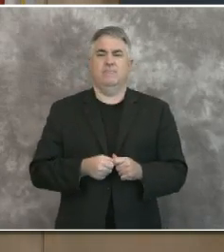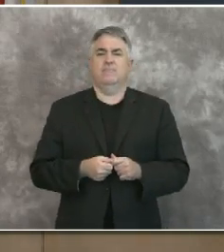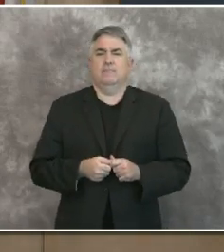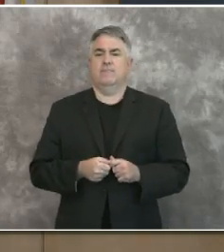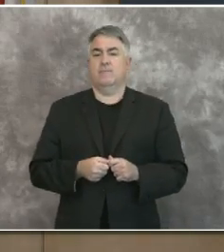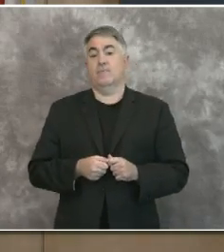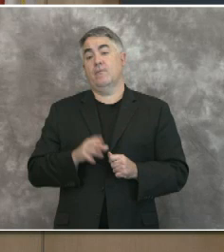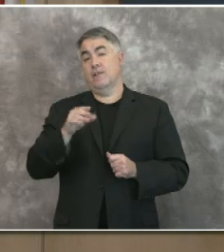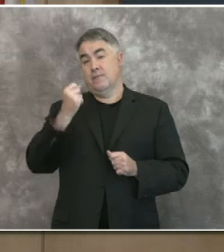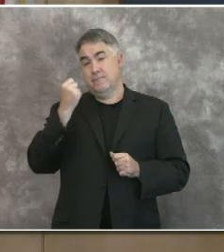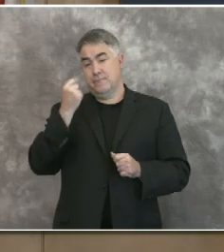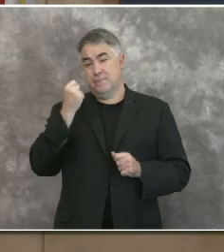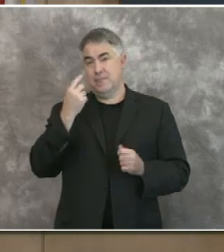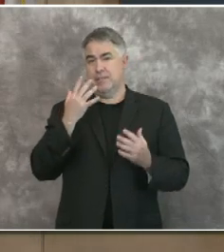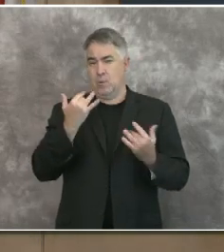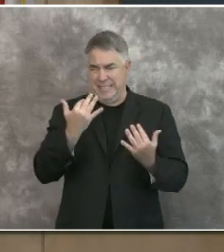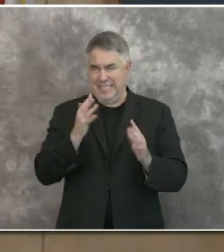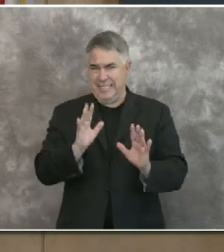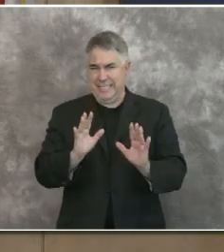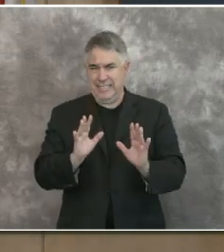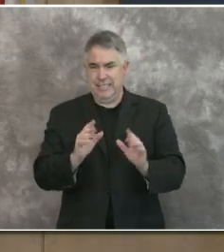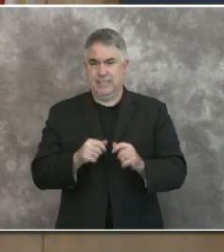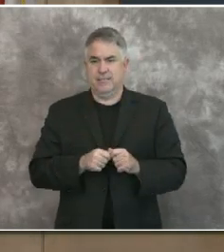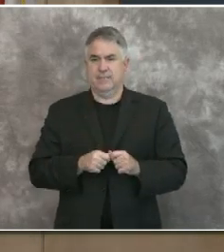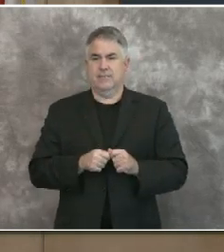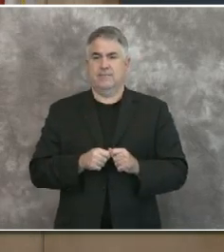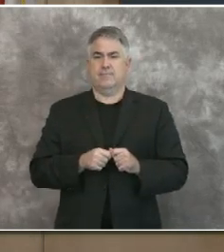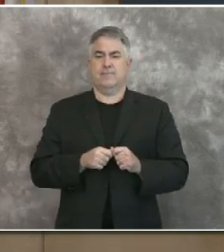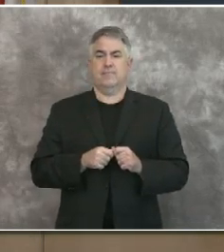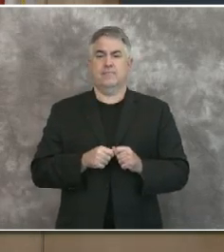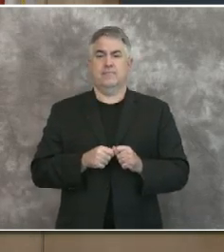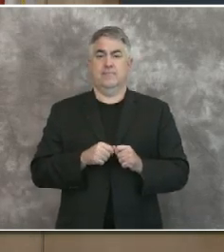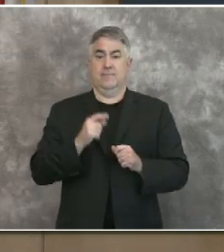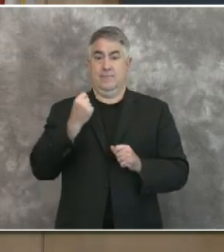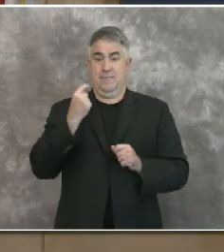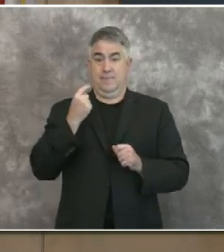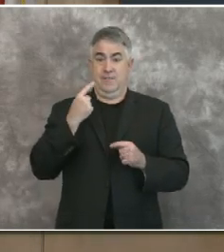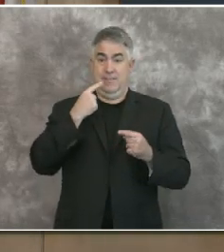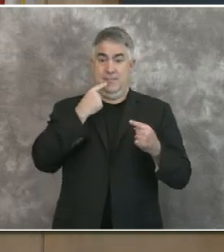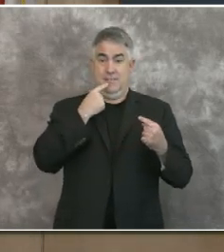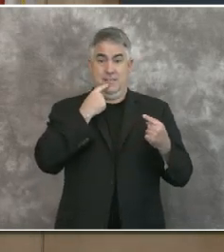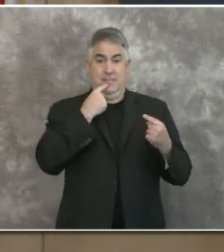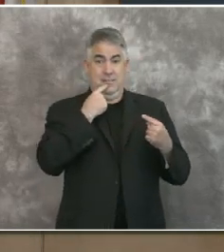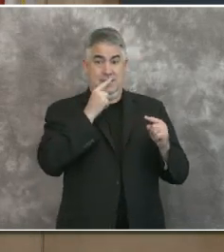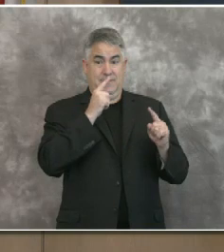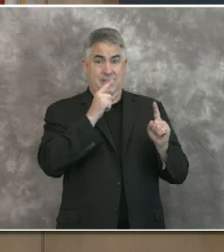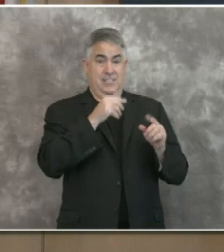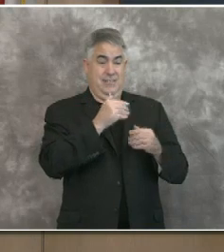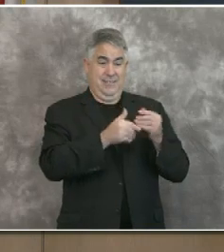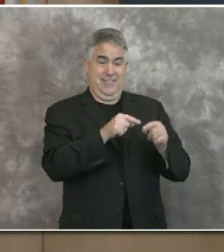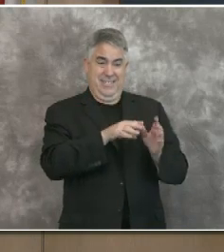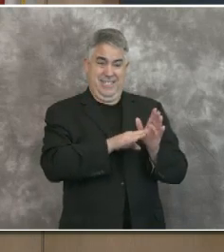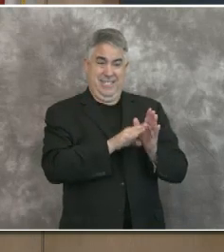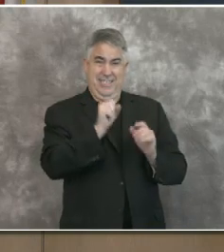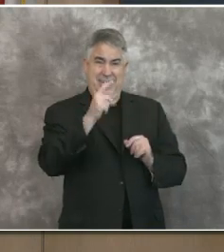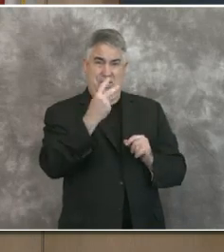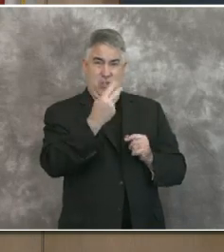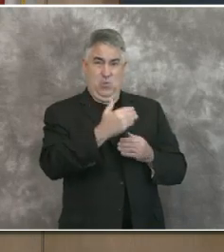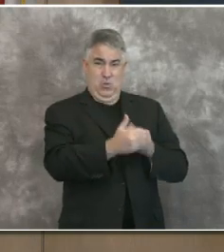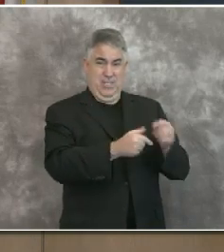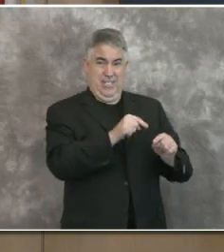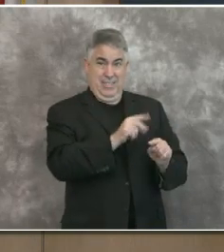take a pause. We need to successfully implement Stage 2. We need to allow our businesses to get open. We need to